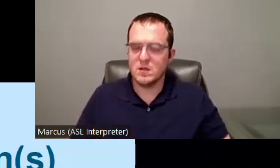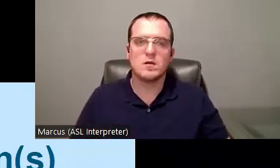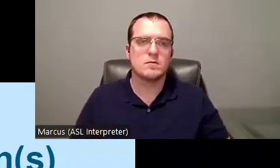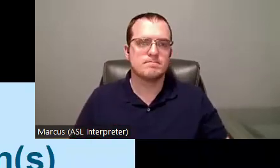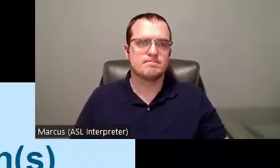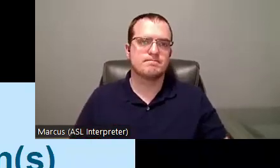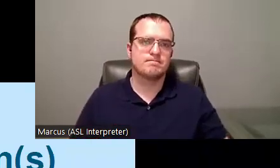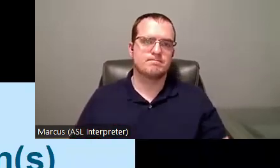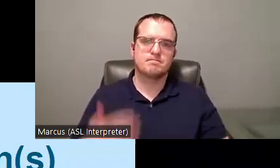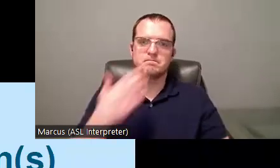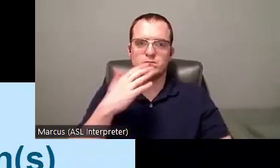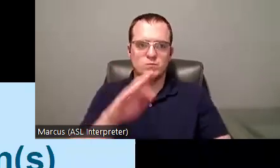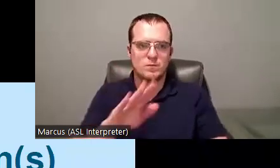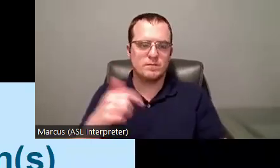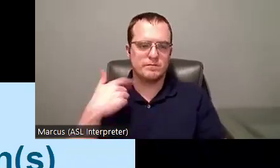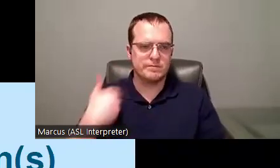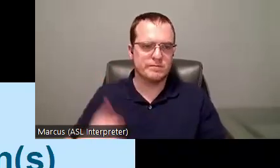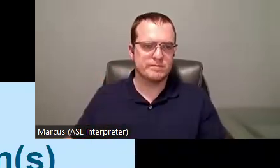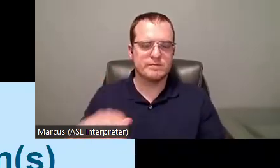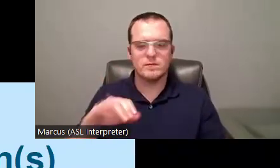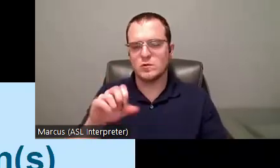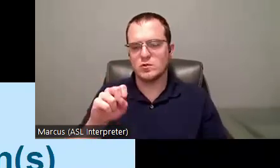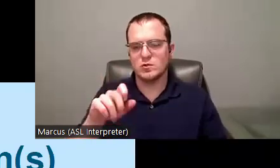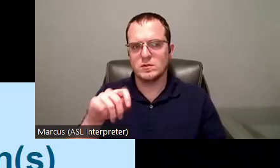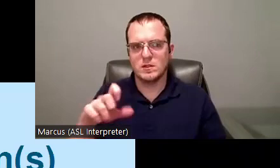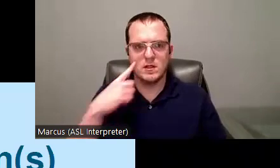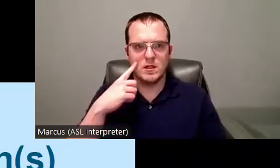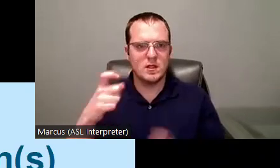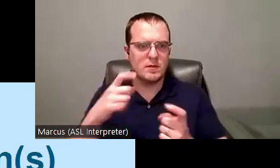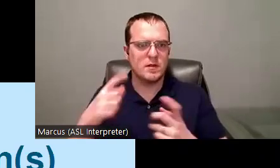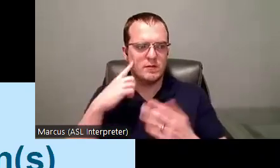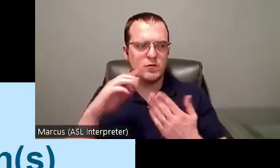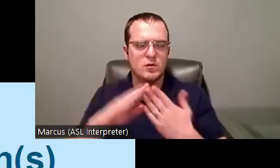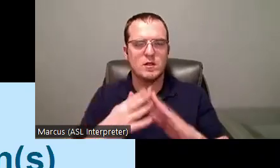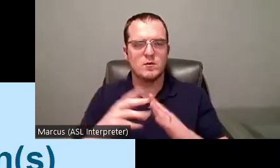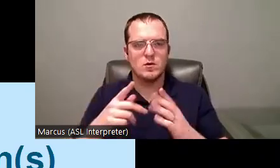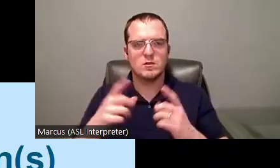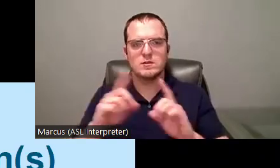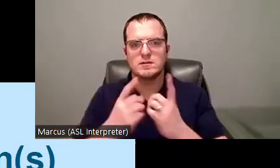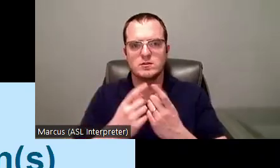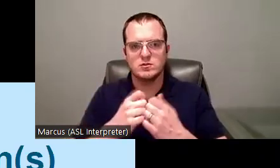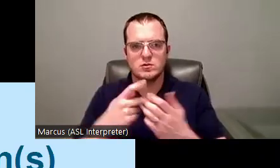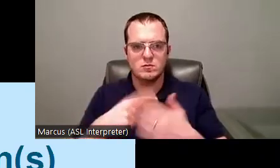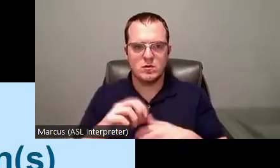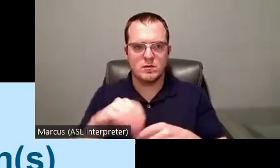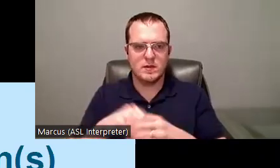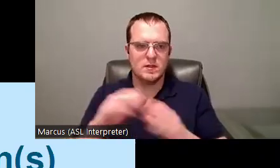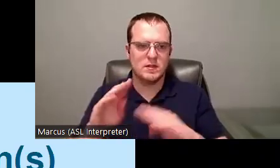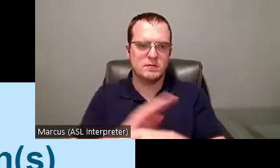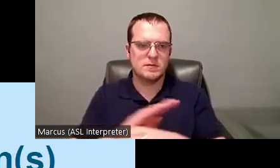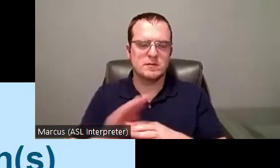afternoon, everybody. I'm Josette Fitzgibbons. I'm the manager of Neighborhood Business District Programs in the Business